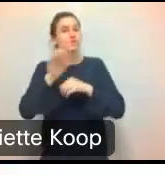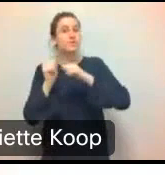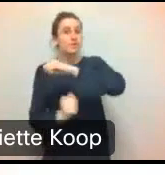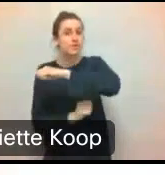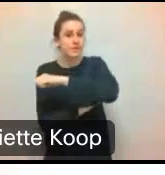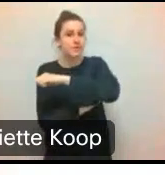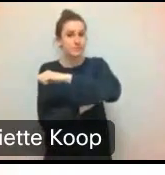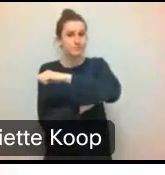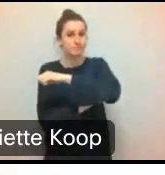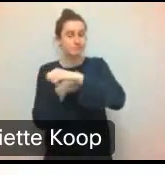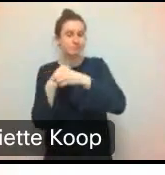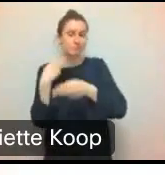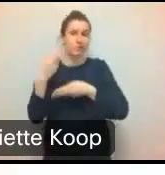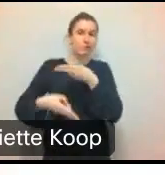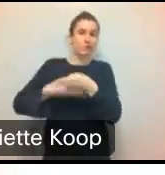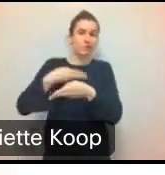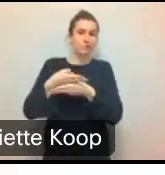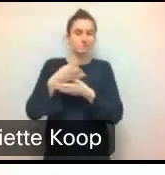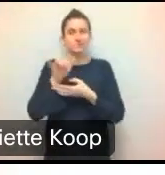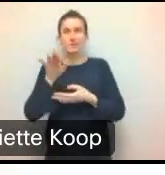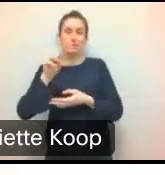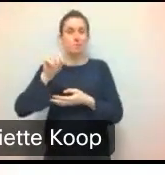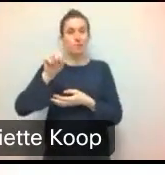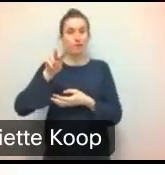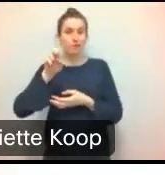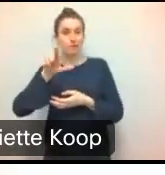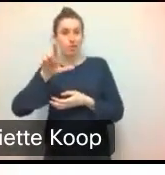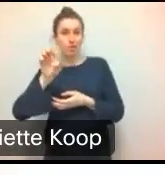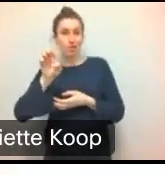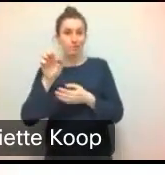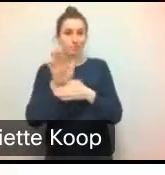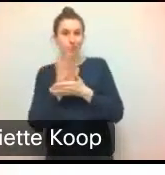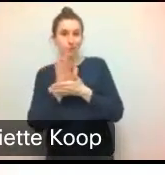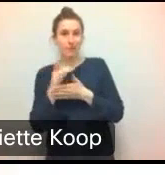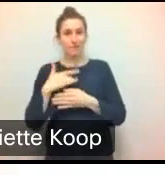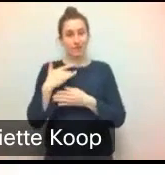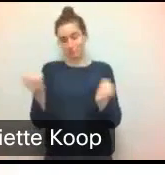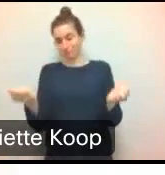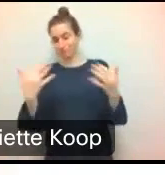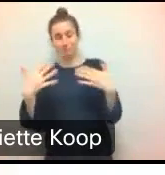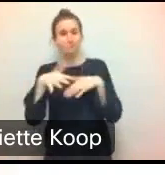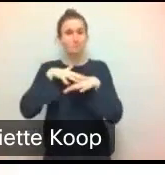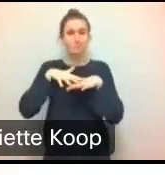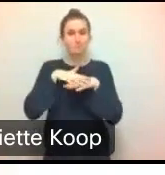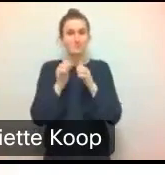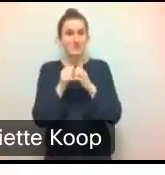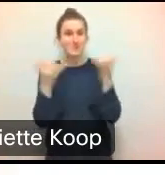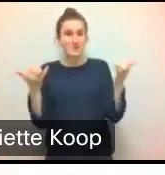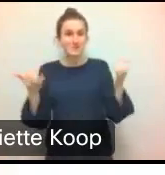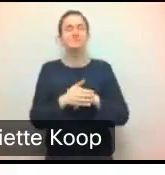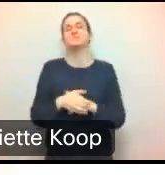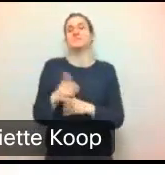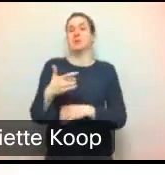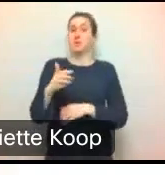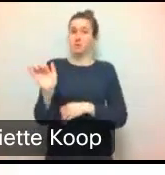academic universe, as kind of like the Marvel Cinematic Universe, so feel like we're all assembling. I also feel that audiobooks